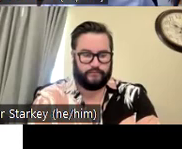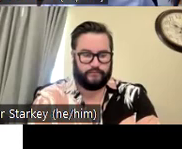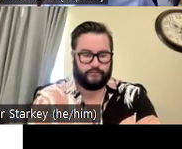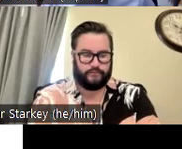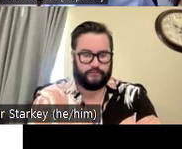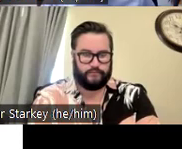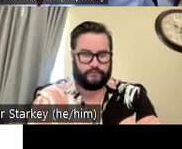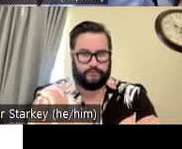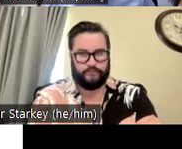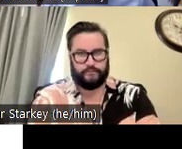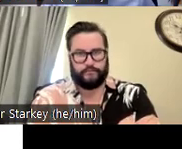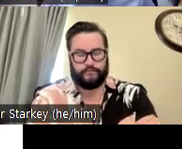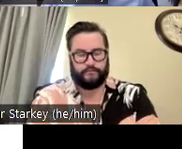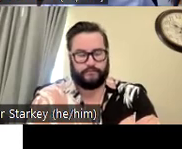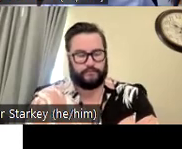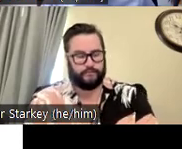how you determine